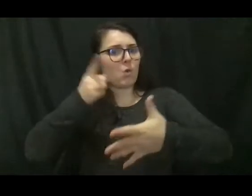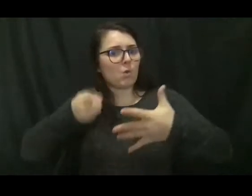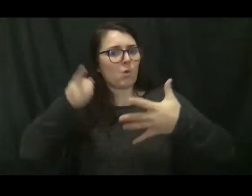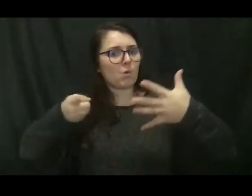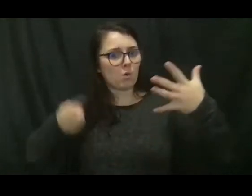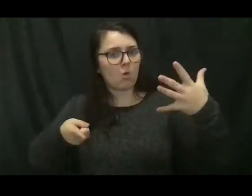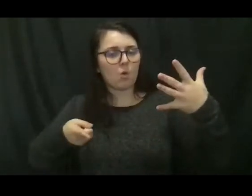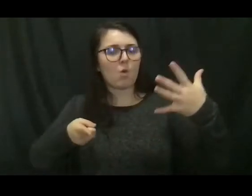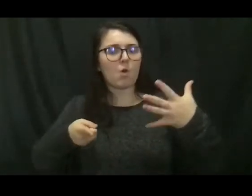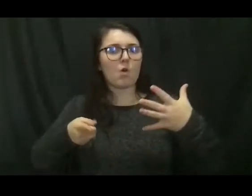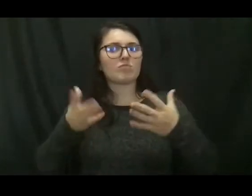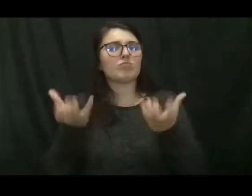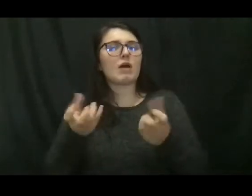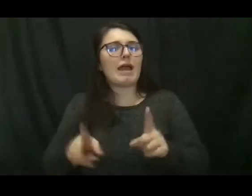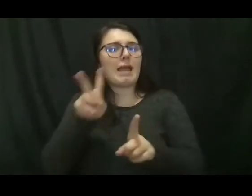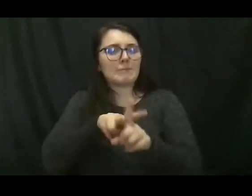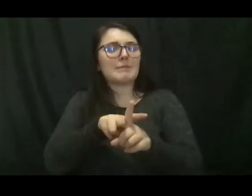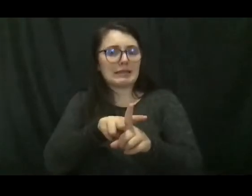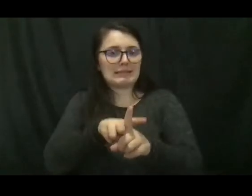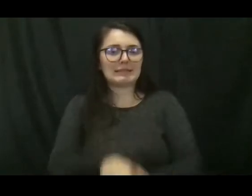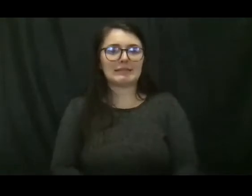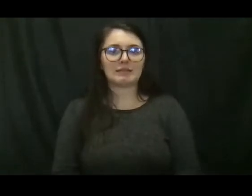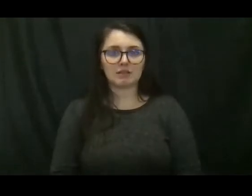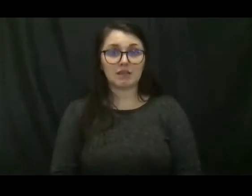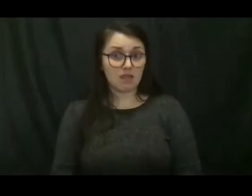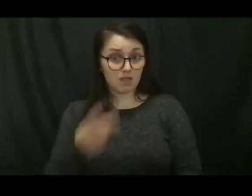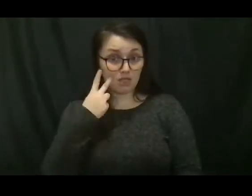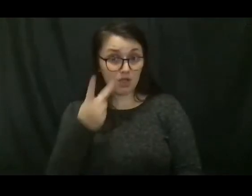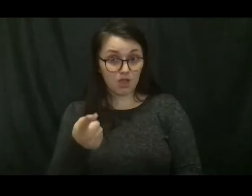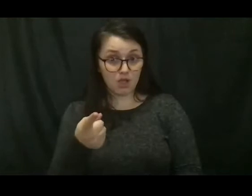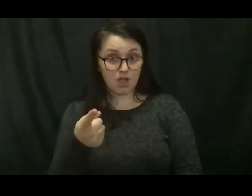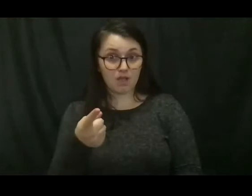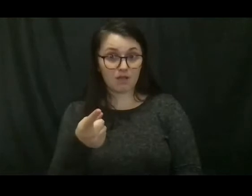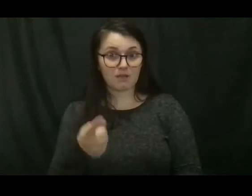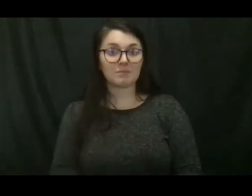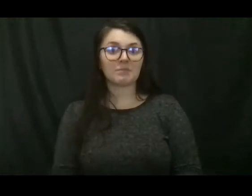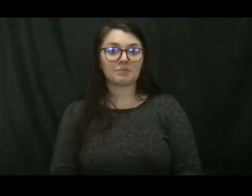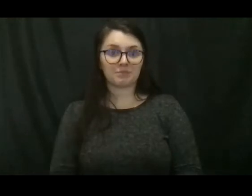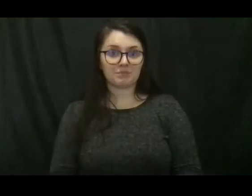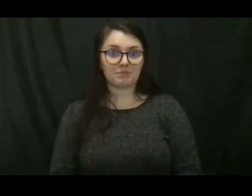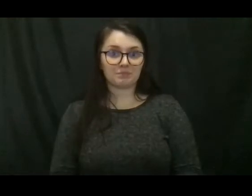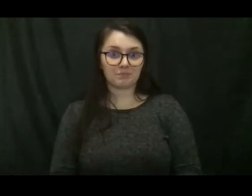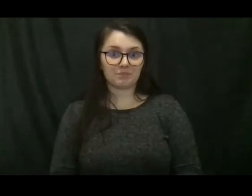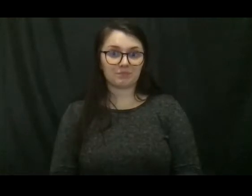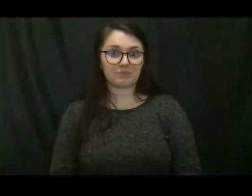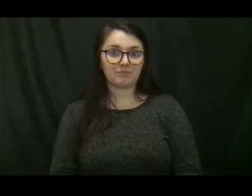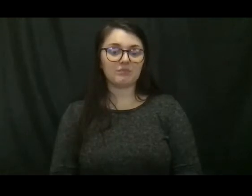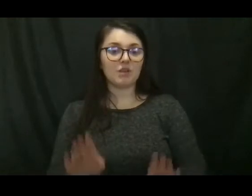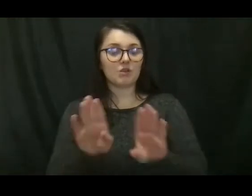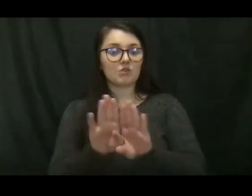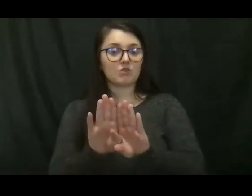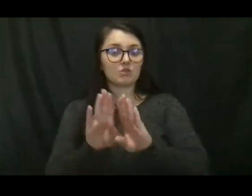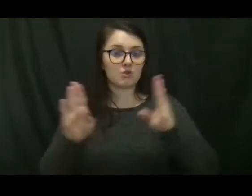Check out this one, you guys. Look at. Okay, so the door's open, so it looks a little crooked right